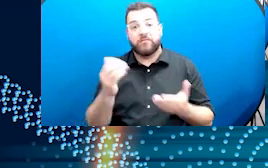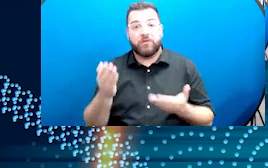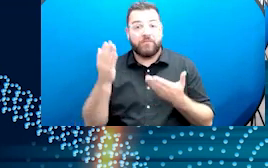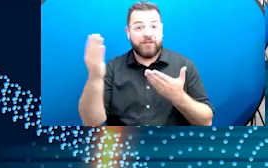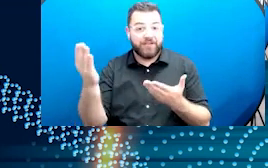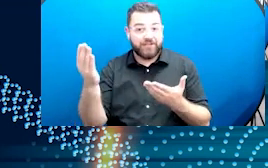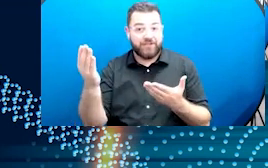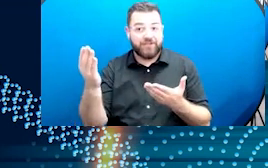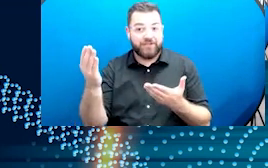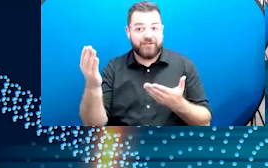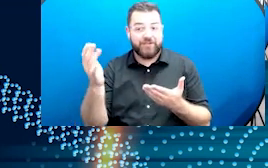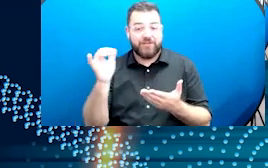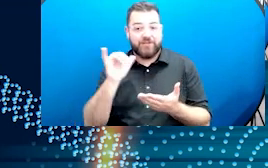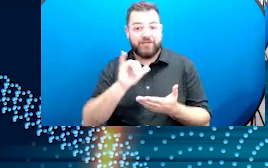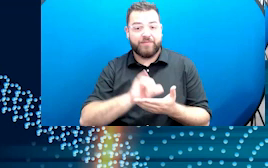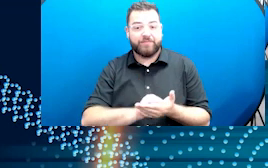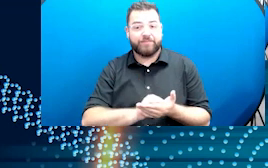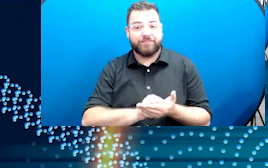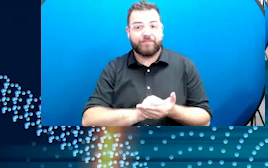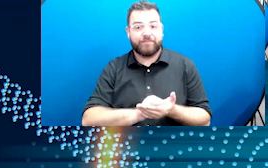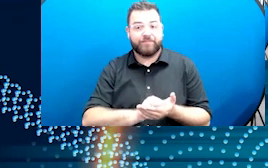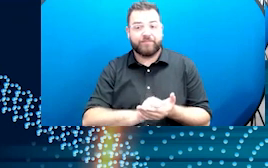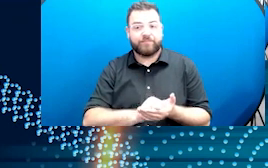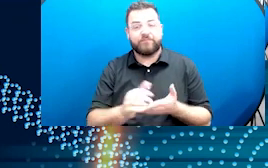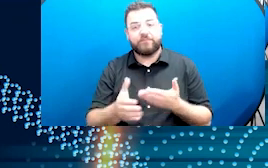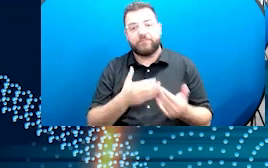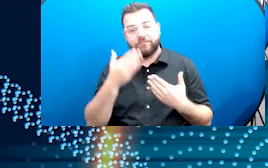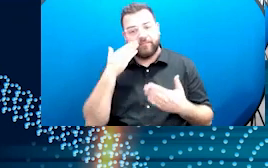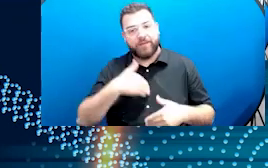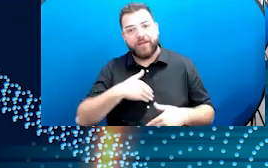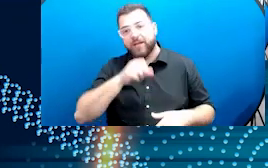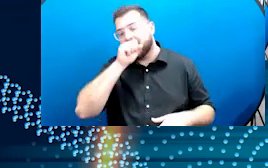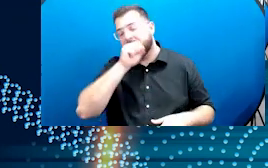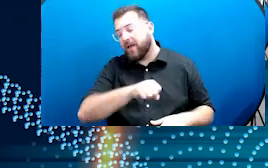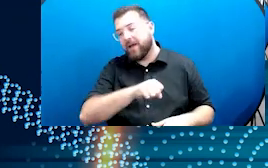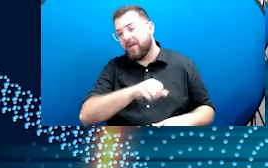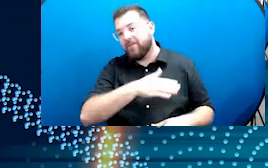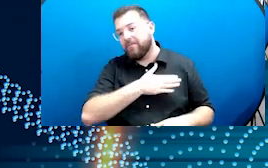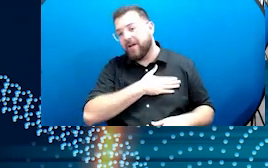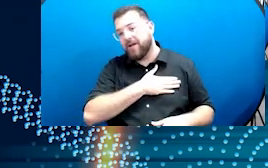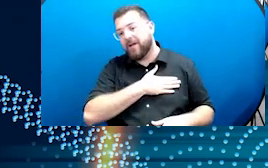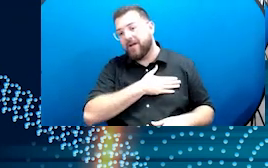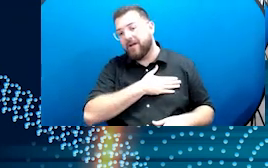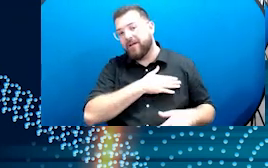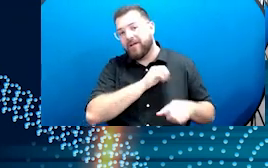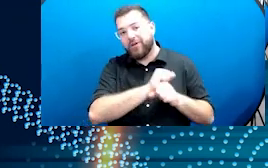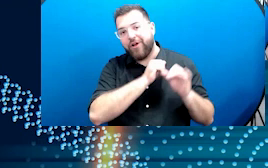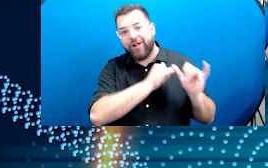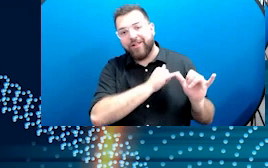That is although I love my peeps, I love my